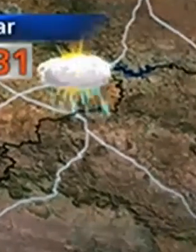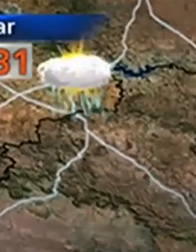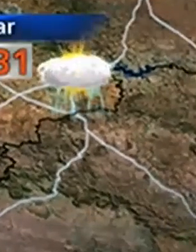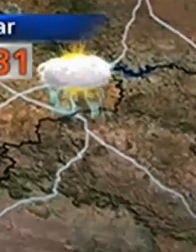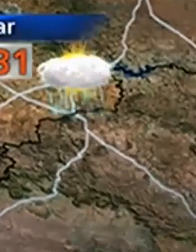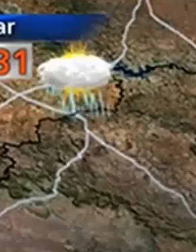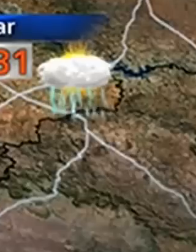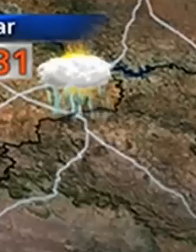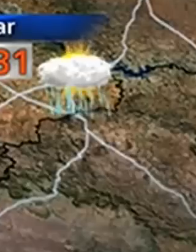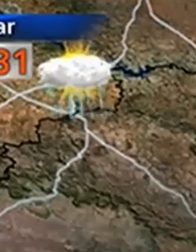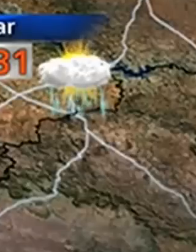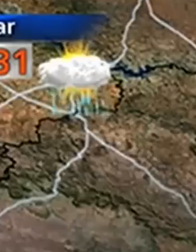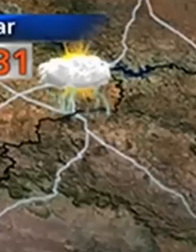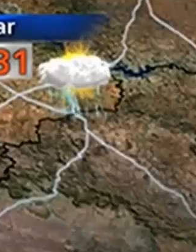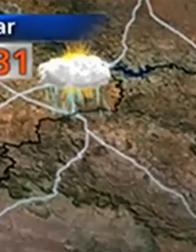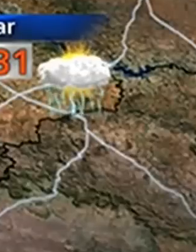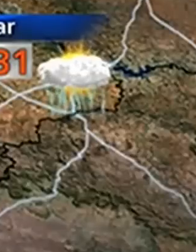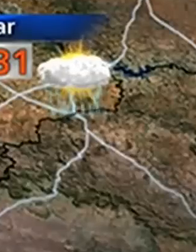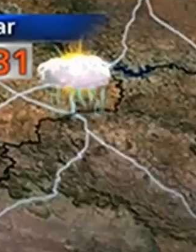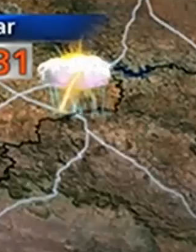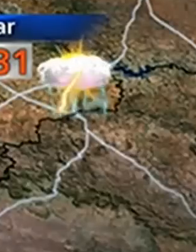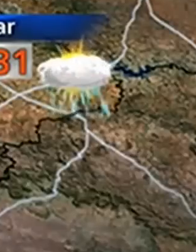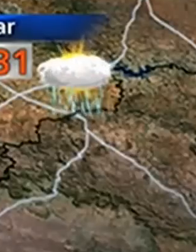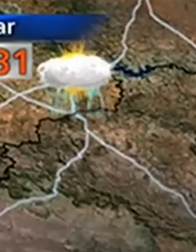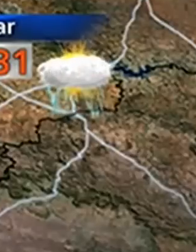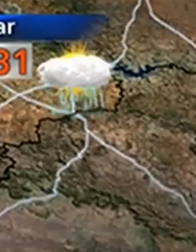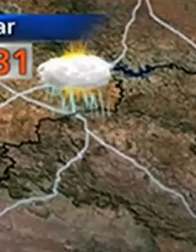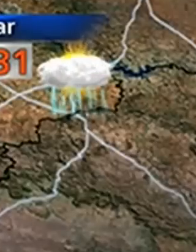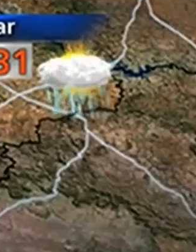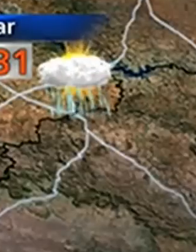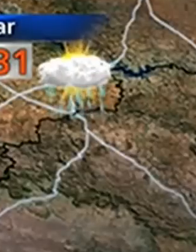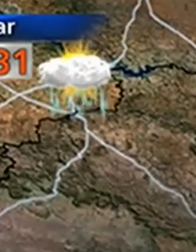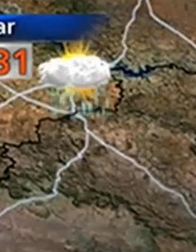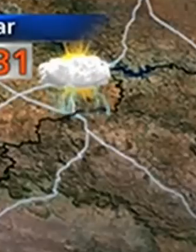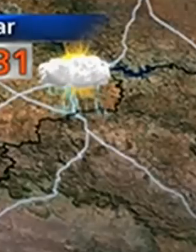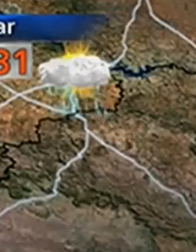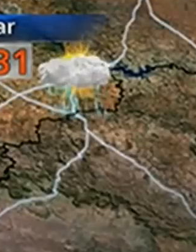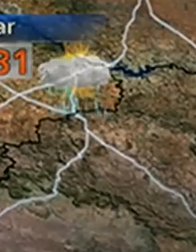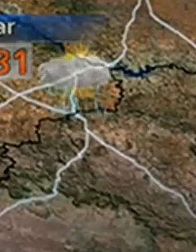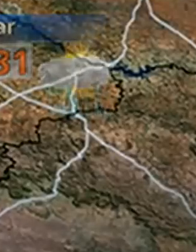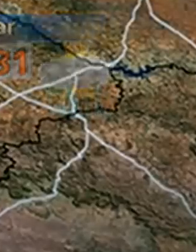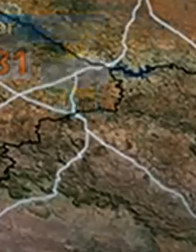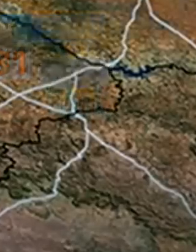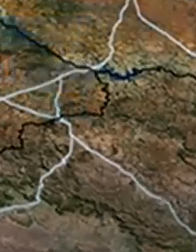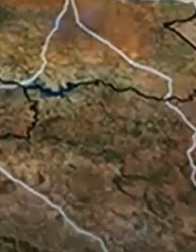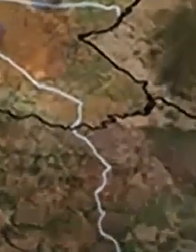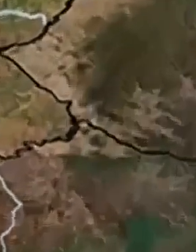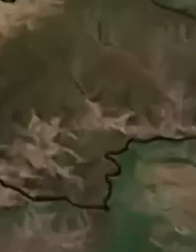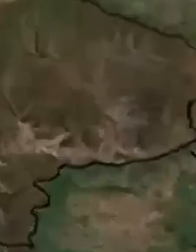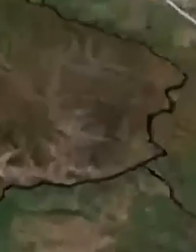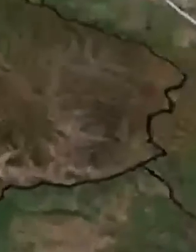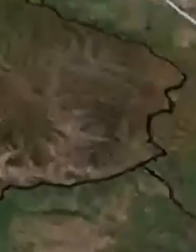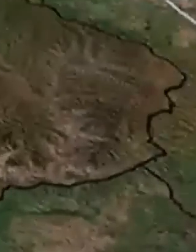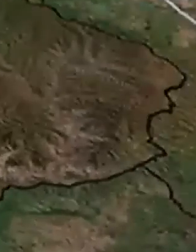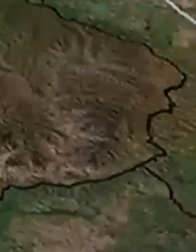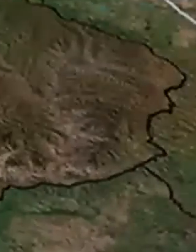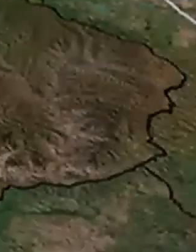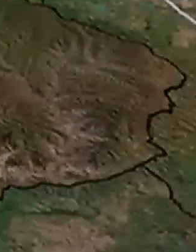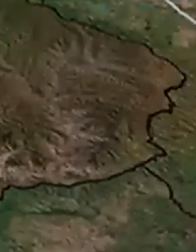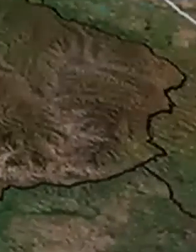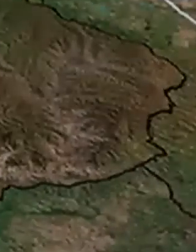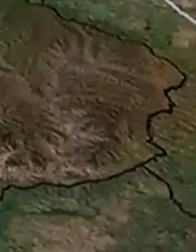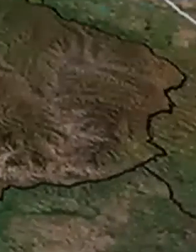le bua ka mafatsane a itse nga duma apentelo ka Kurman le hona ka haro Kimbalo tla tlo tshise hona ha isale boholo ba khati di le ka udingwana fela